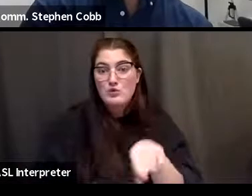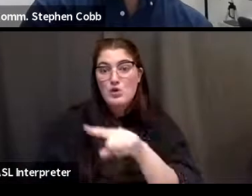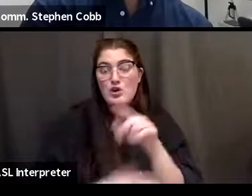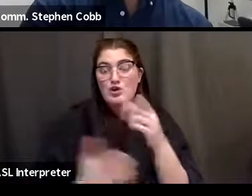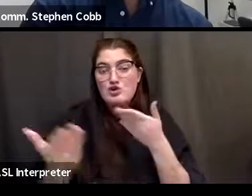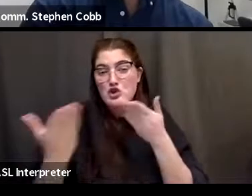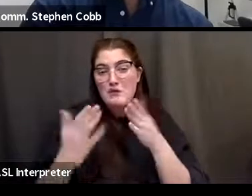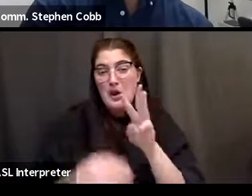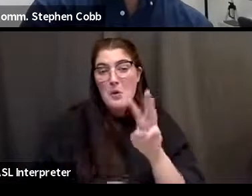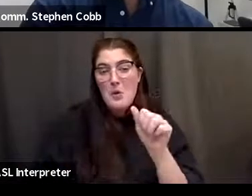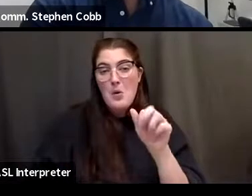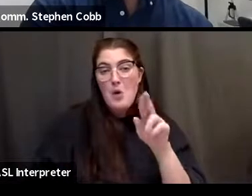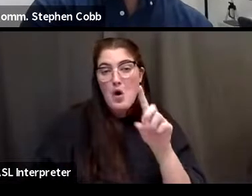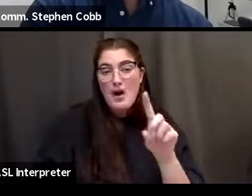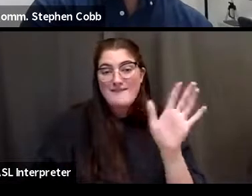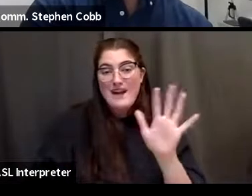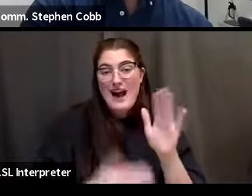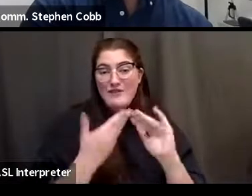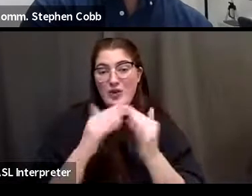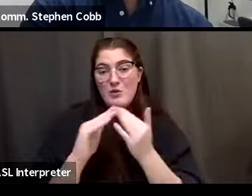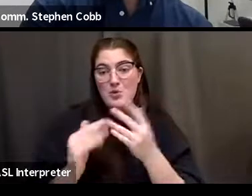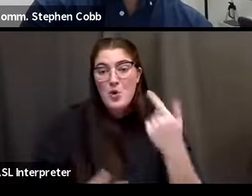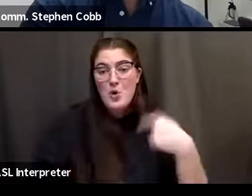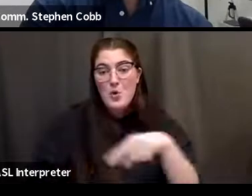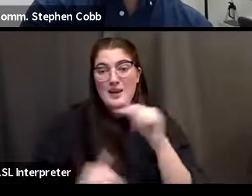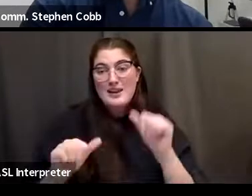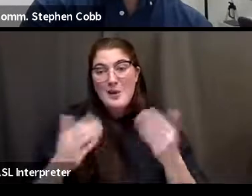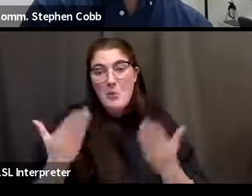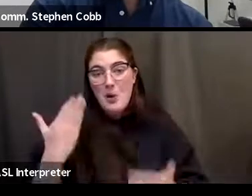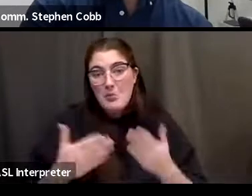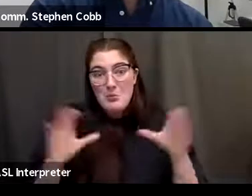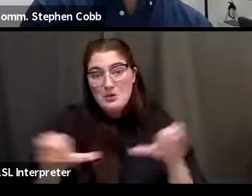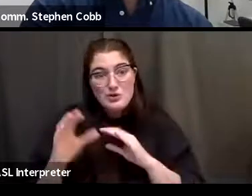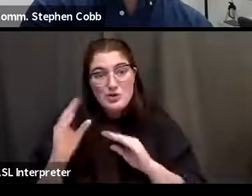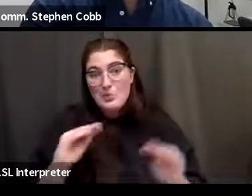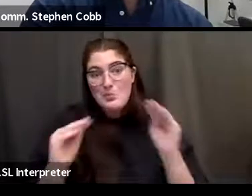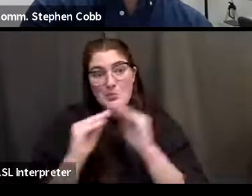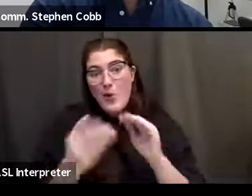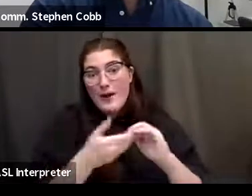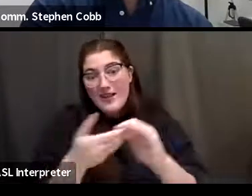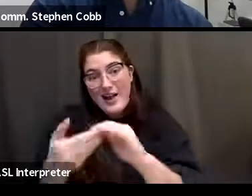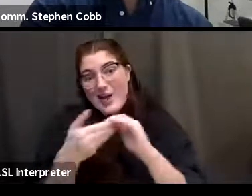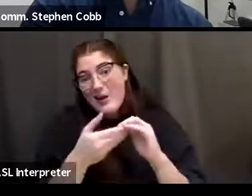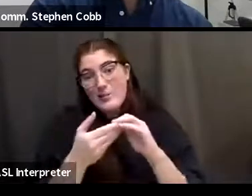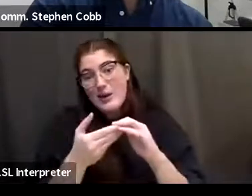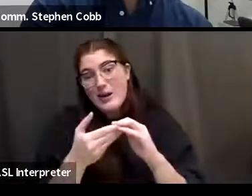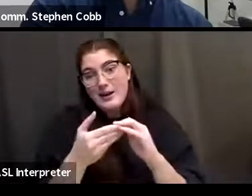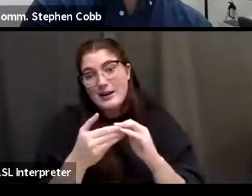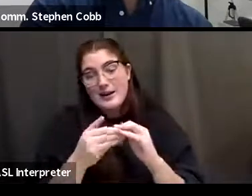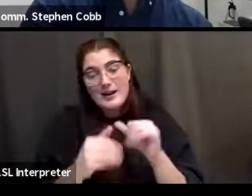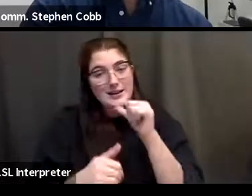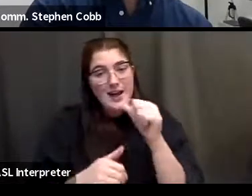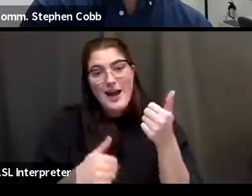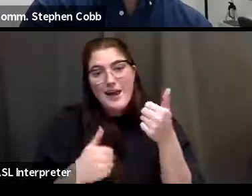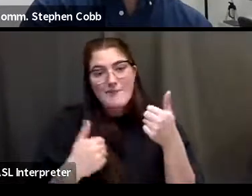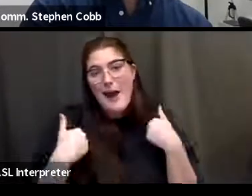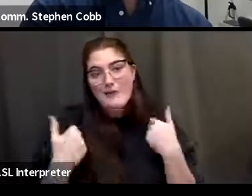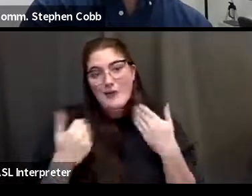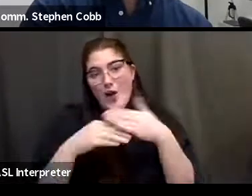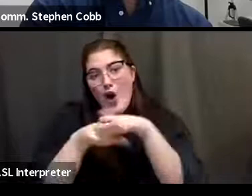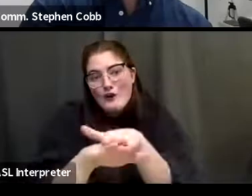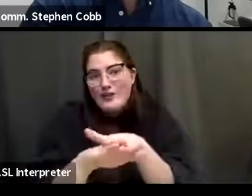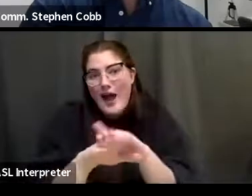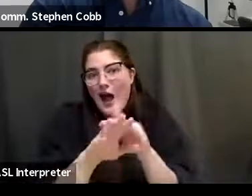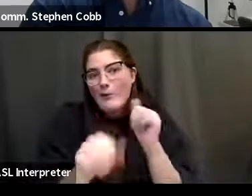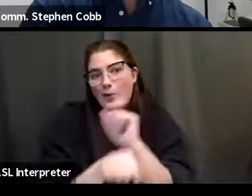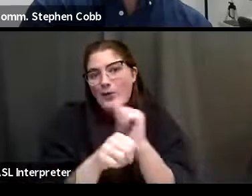community, because we could probably do more, collaboratively and not have any overlap.